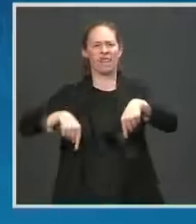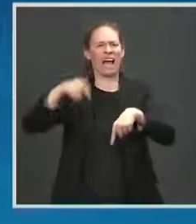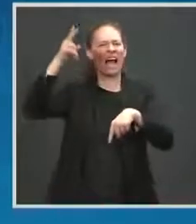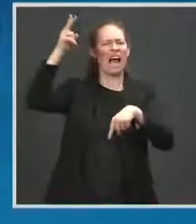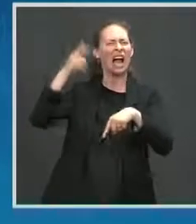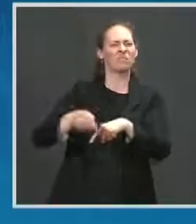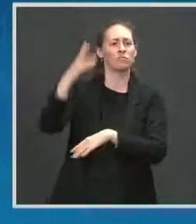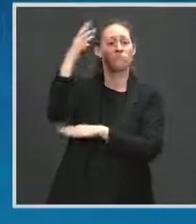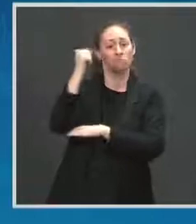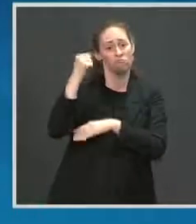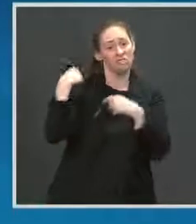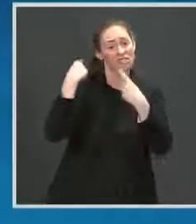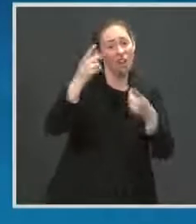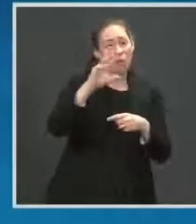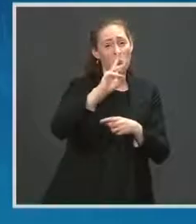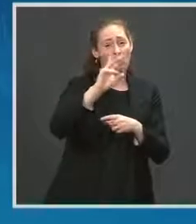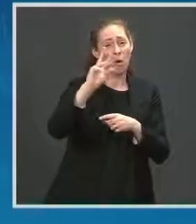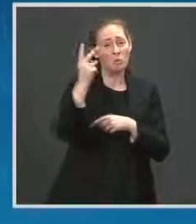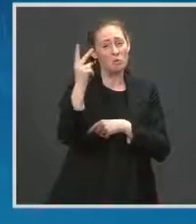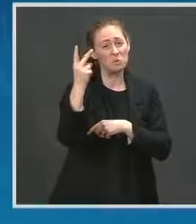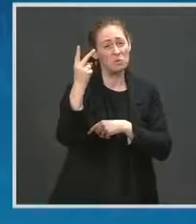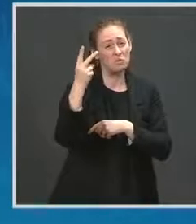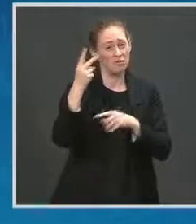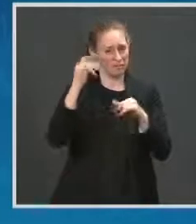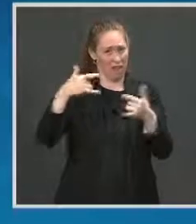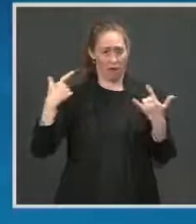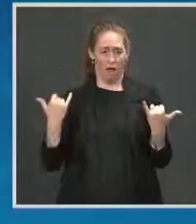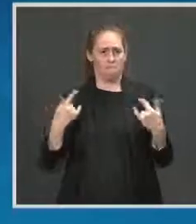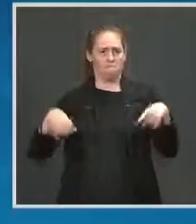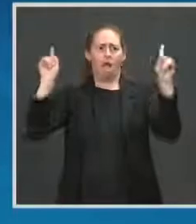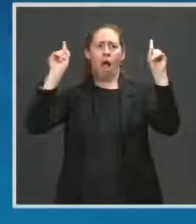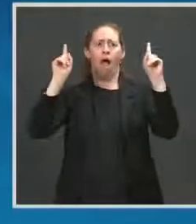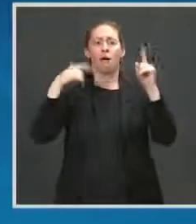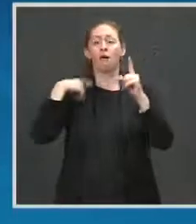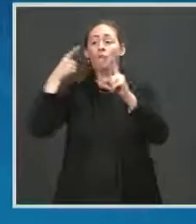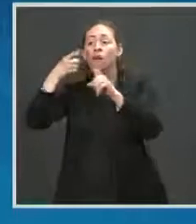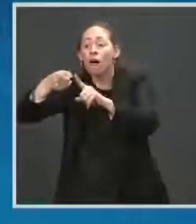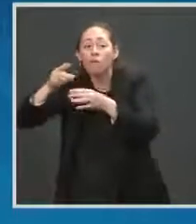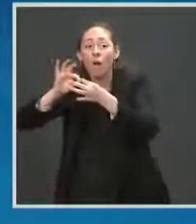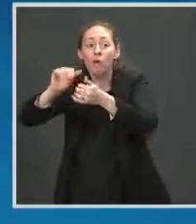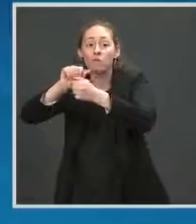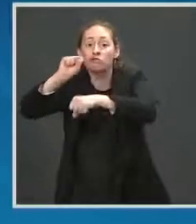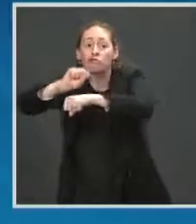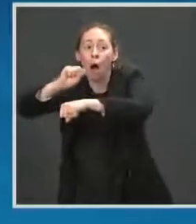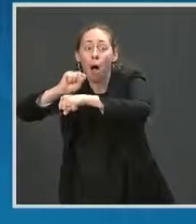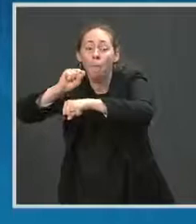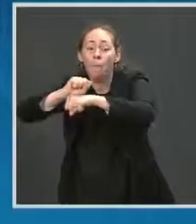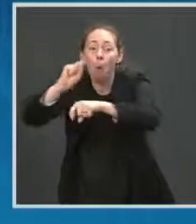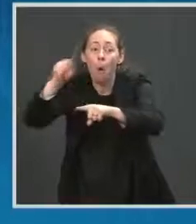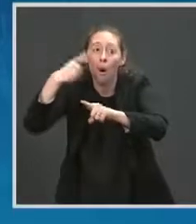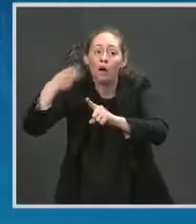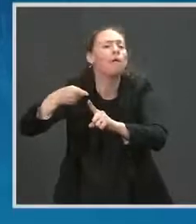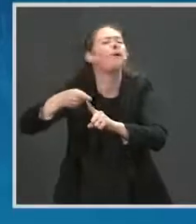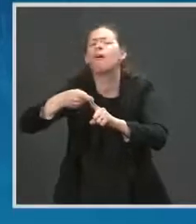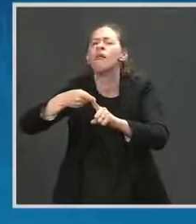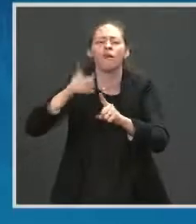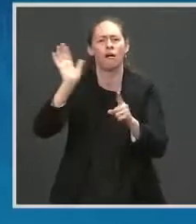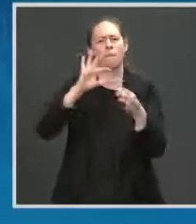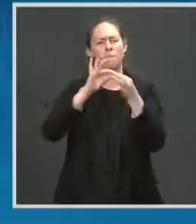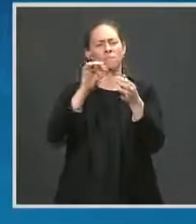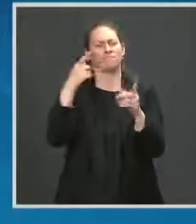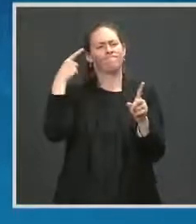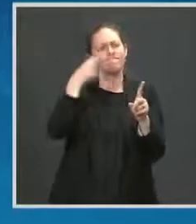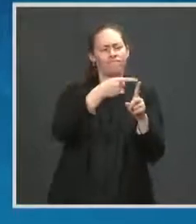II. And it's not only about jobs, it's about good jobs